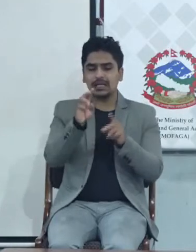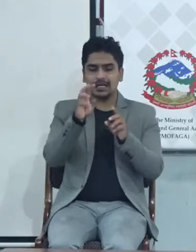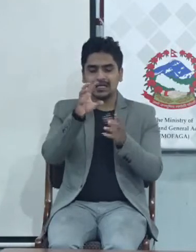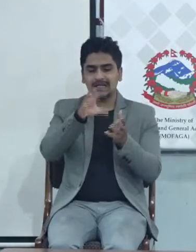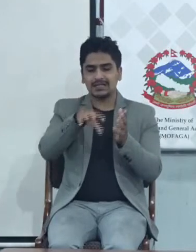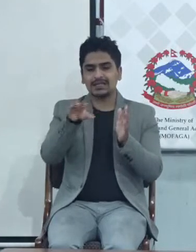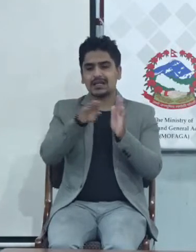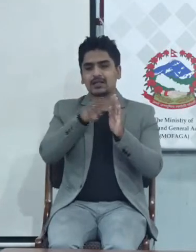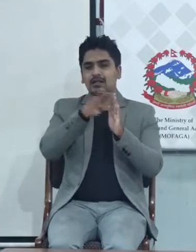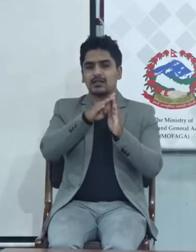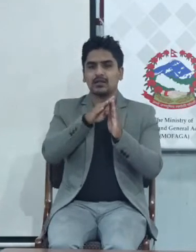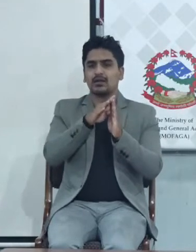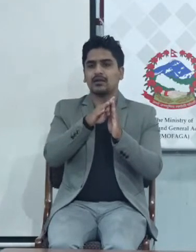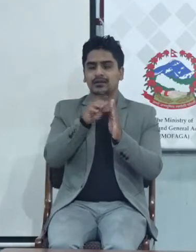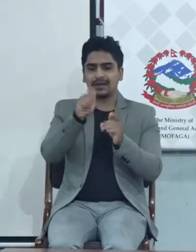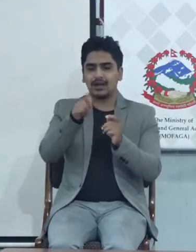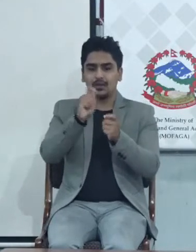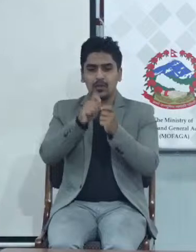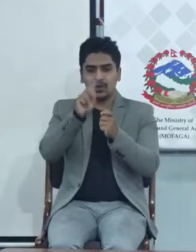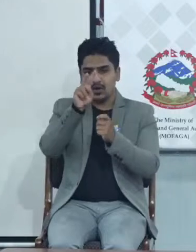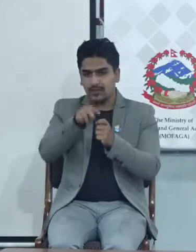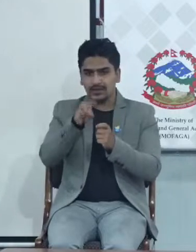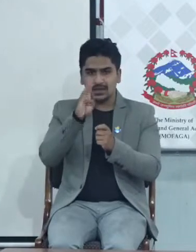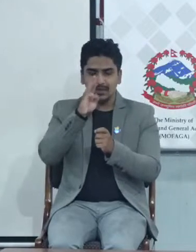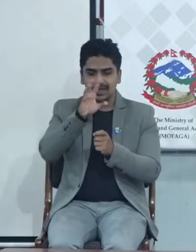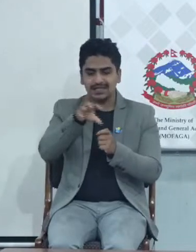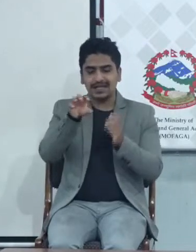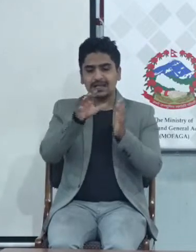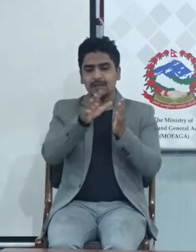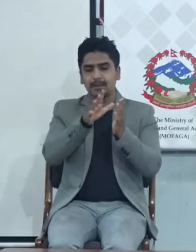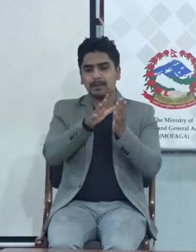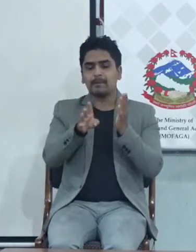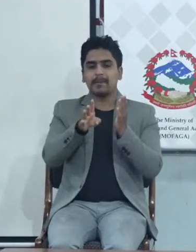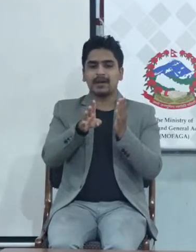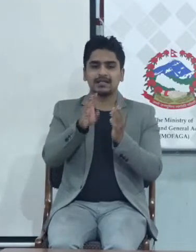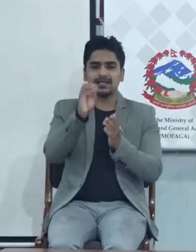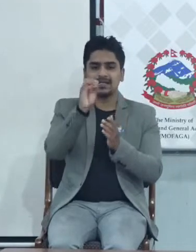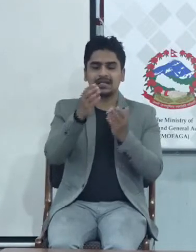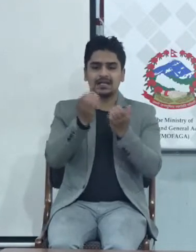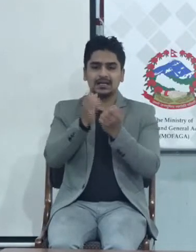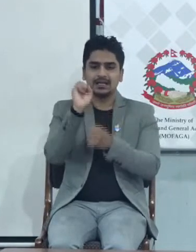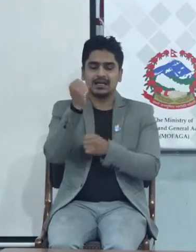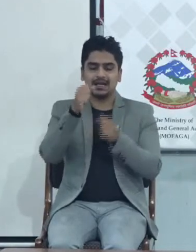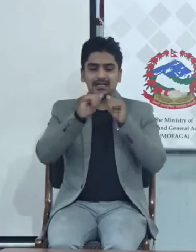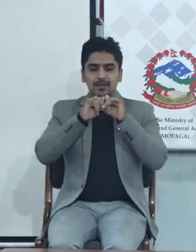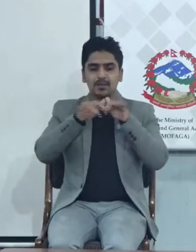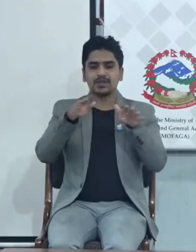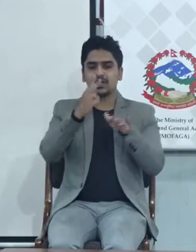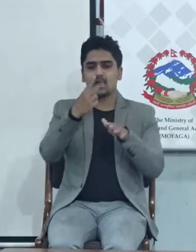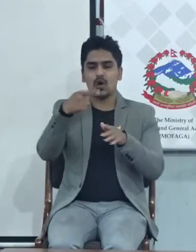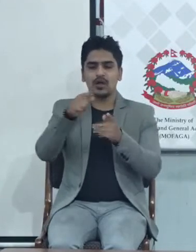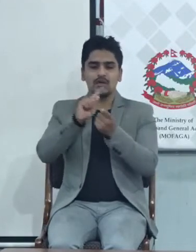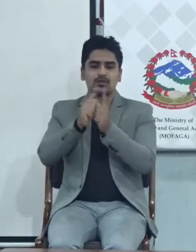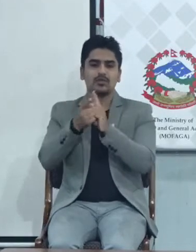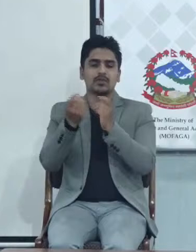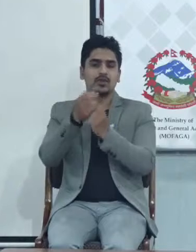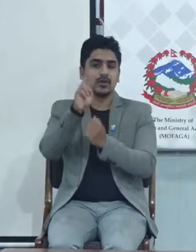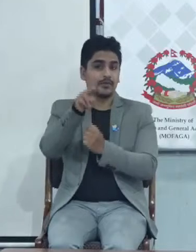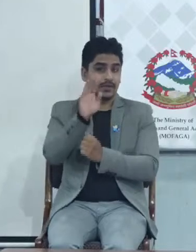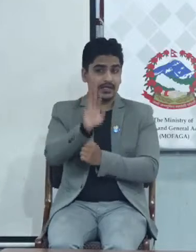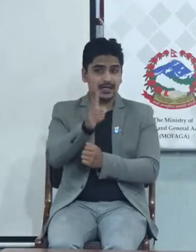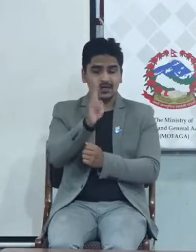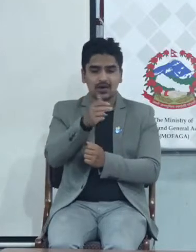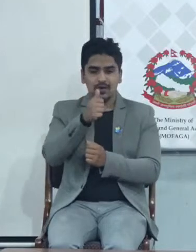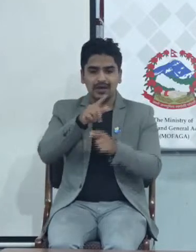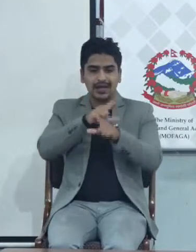government. That is already amended in the National Broadcasting Act. If there is empty, then we can give. But now